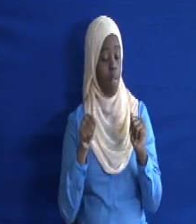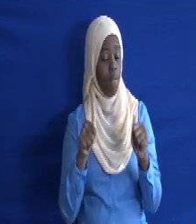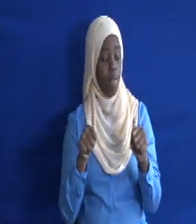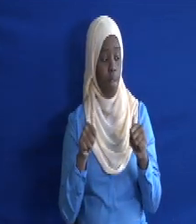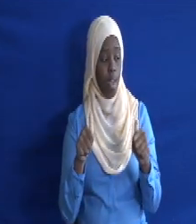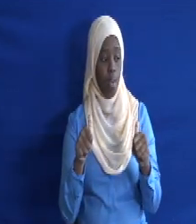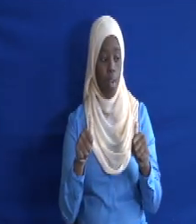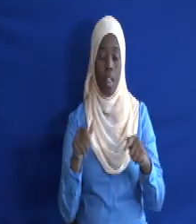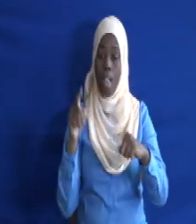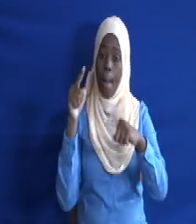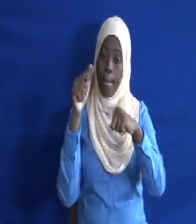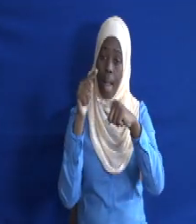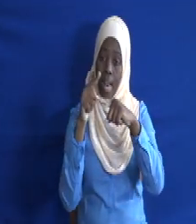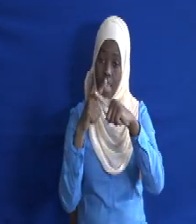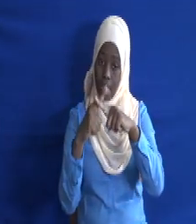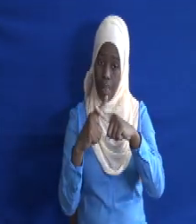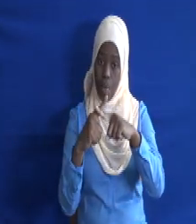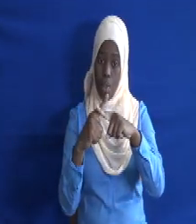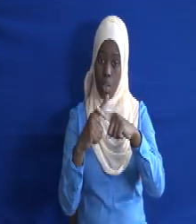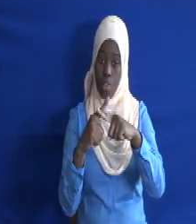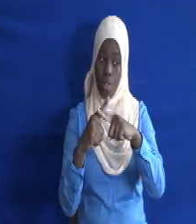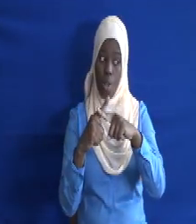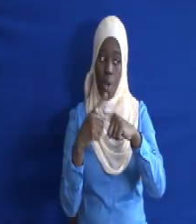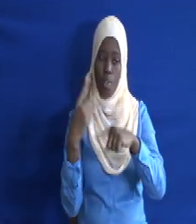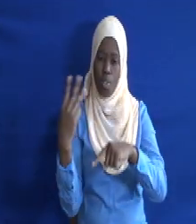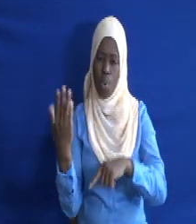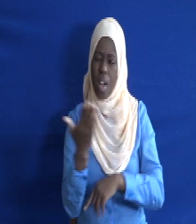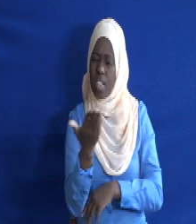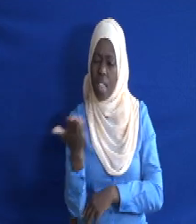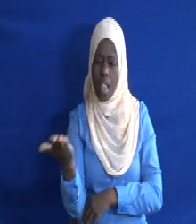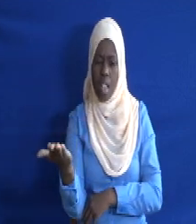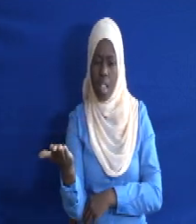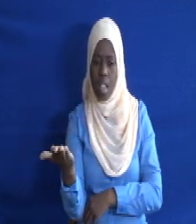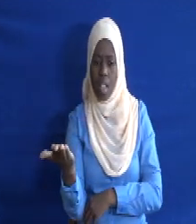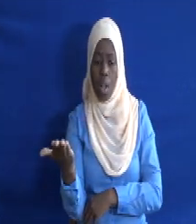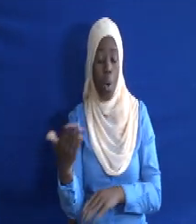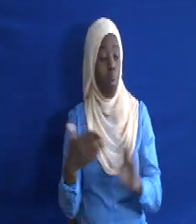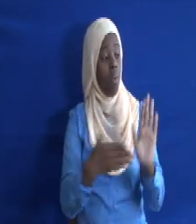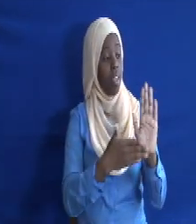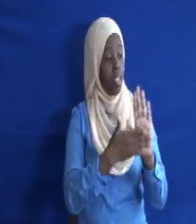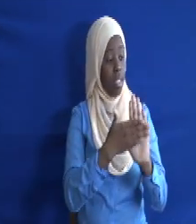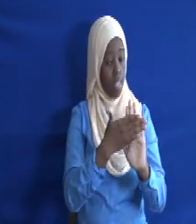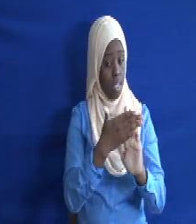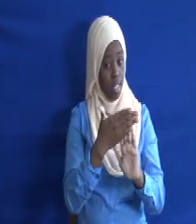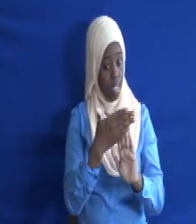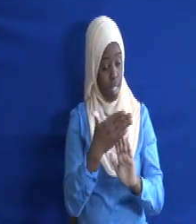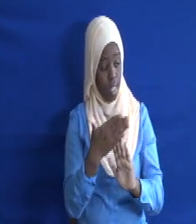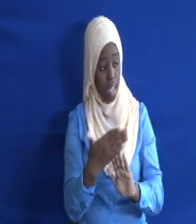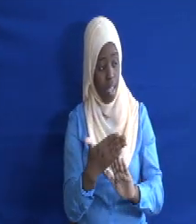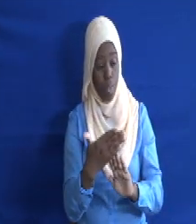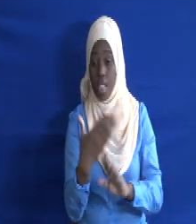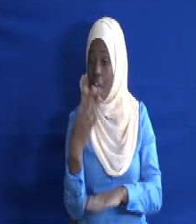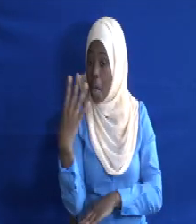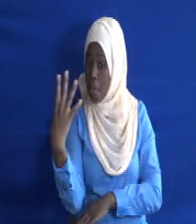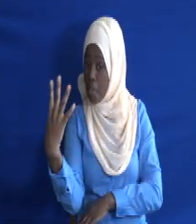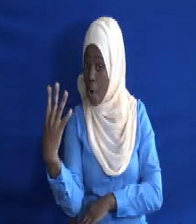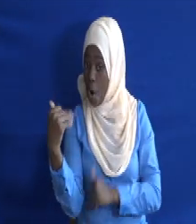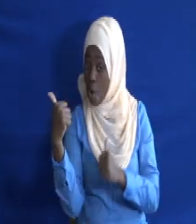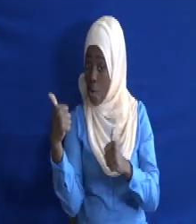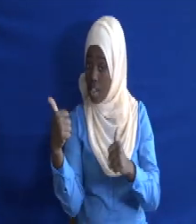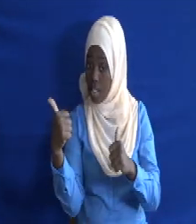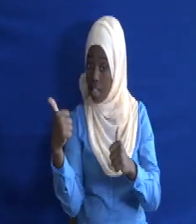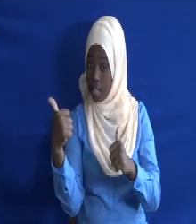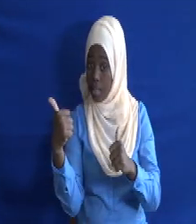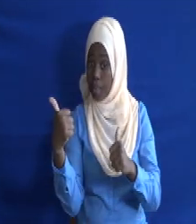Okay, very good. So the multiples of 4 less than 31, what are they? We start with them. 4,